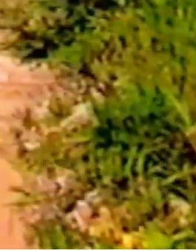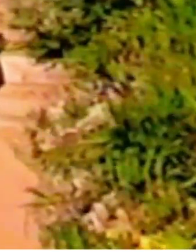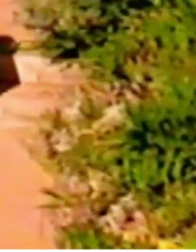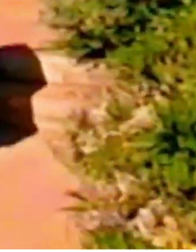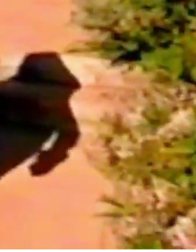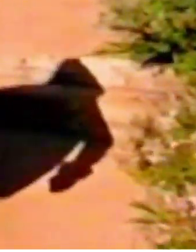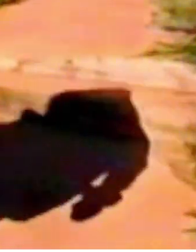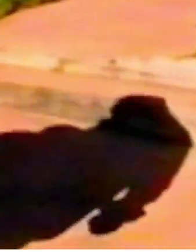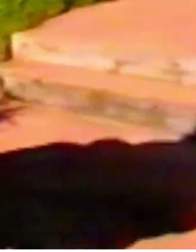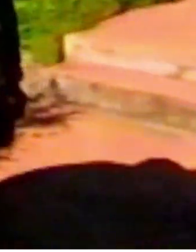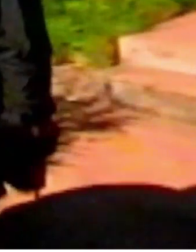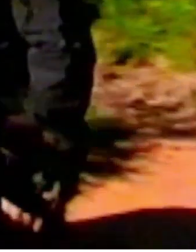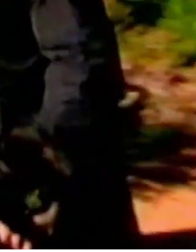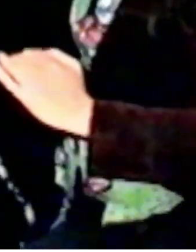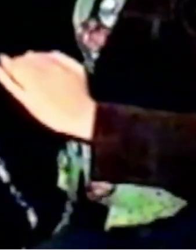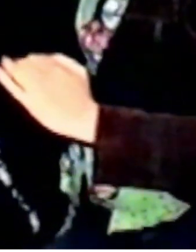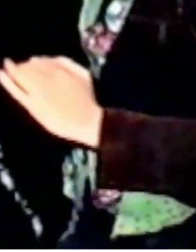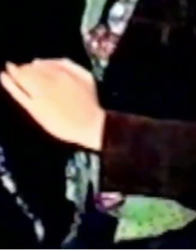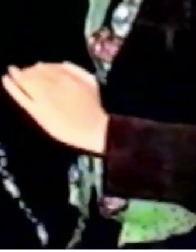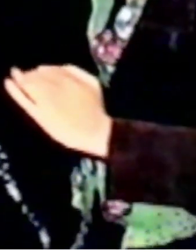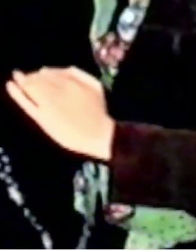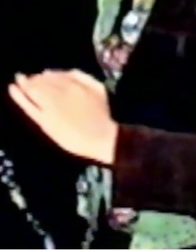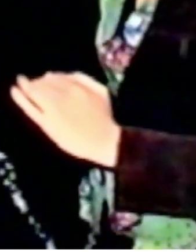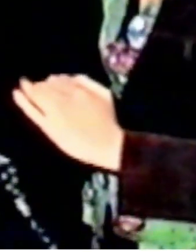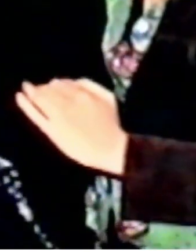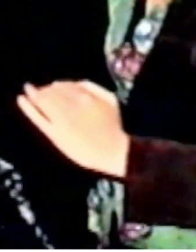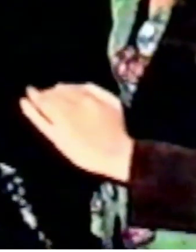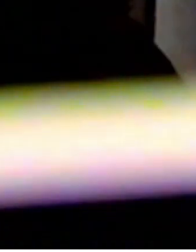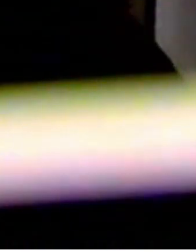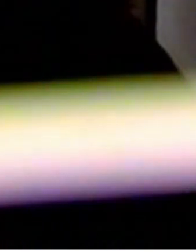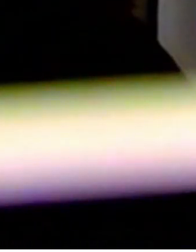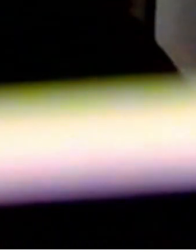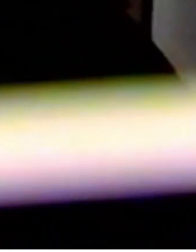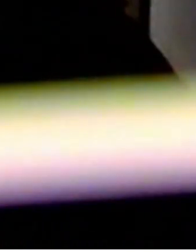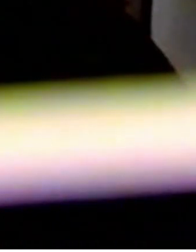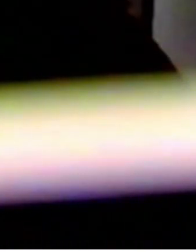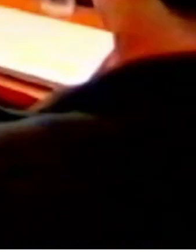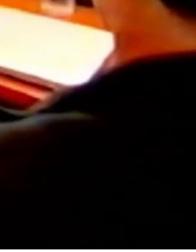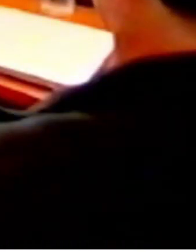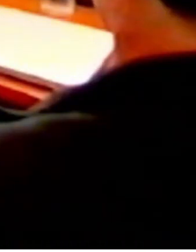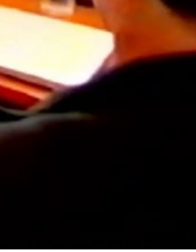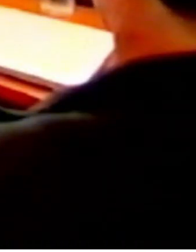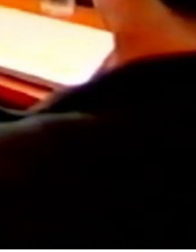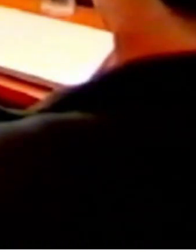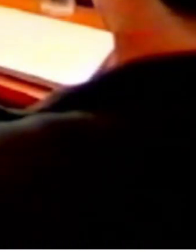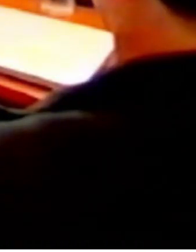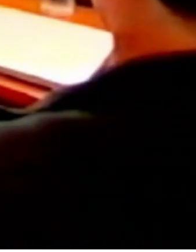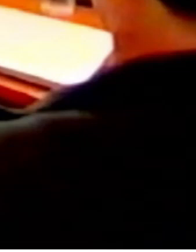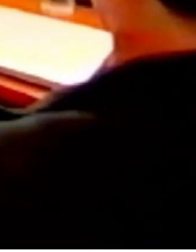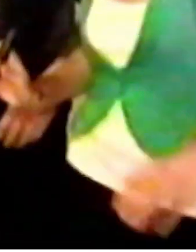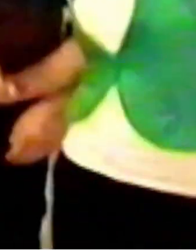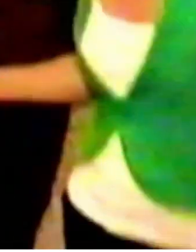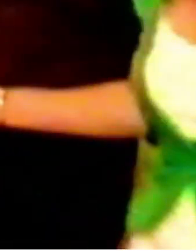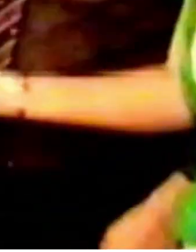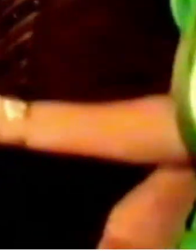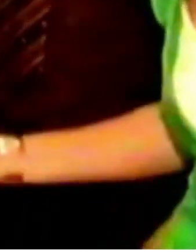the unlikely friendship with a TV drama legend. The film's very much about young men trying to stop their